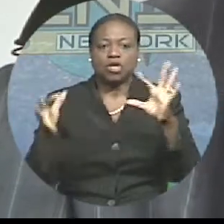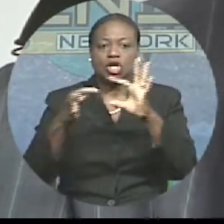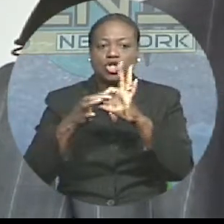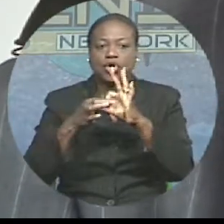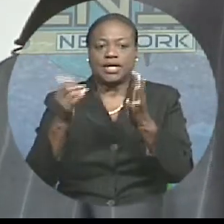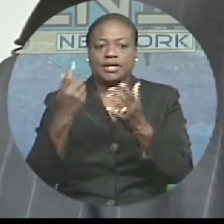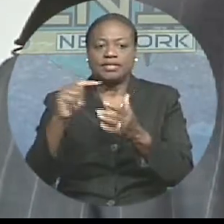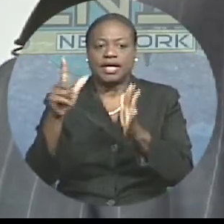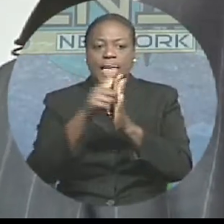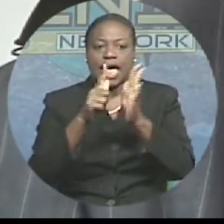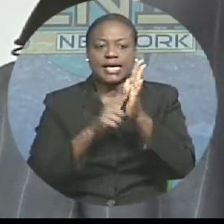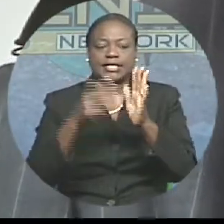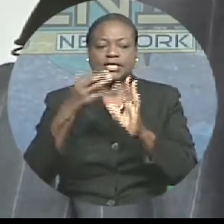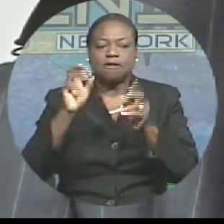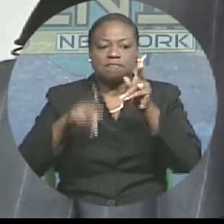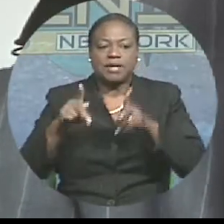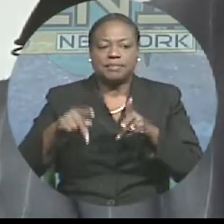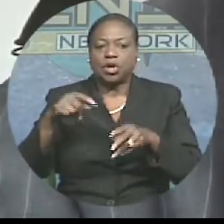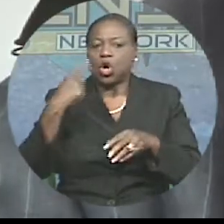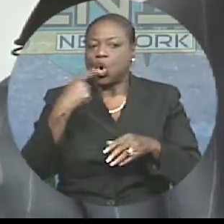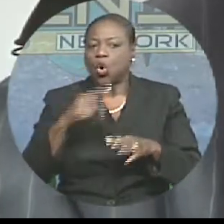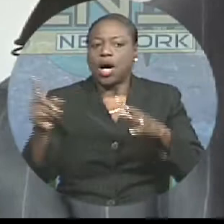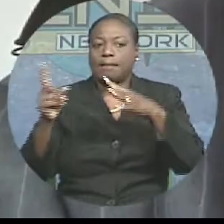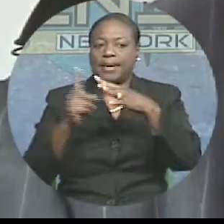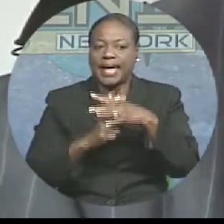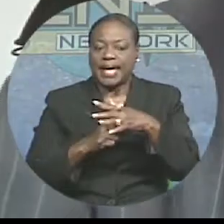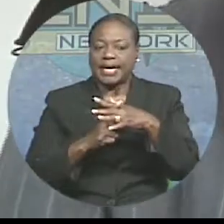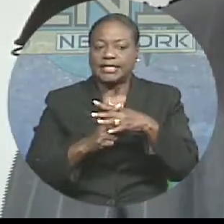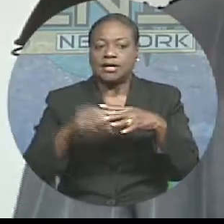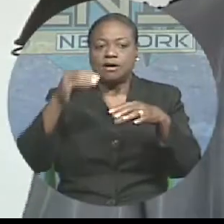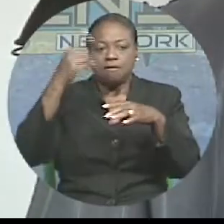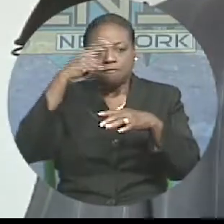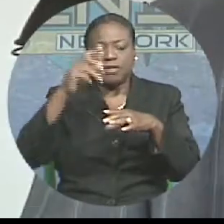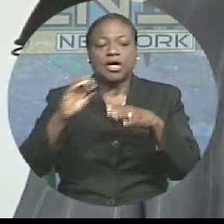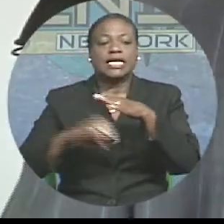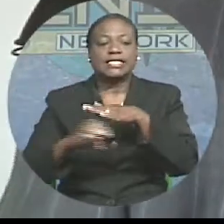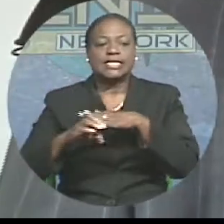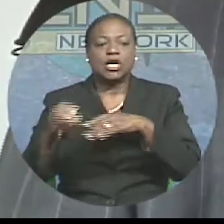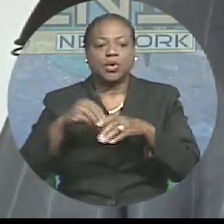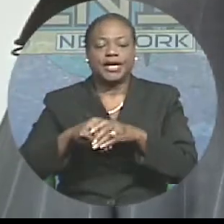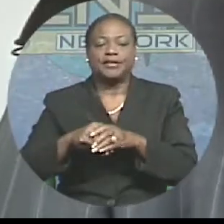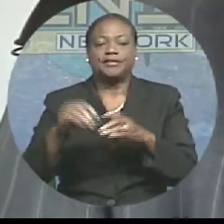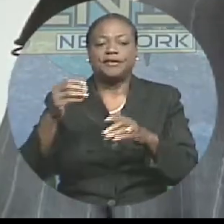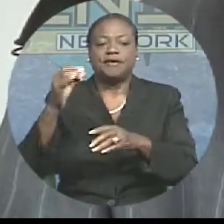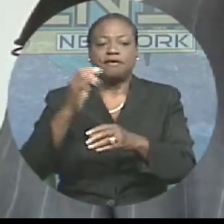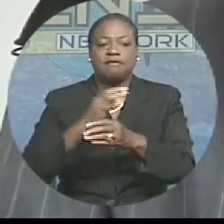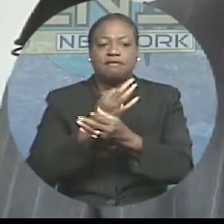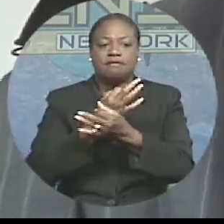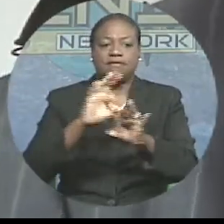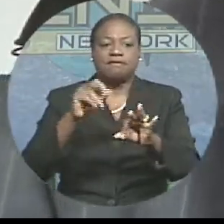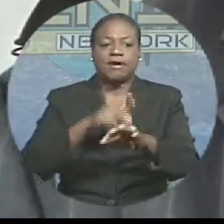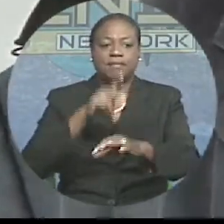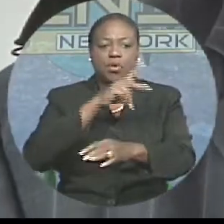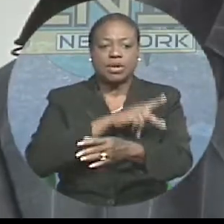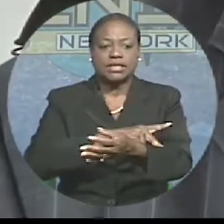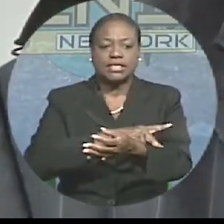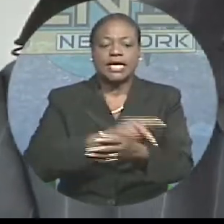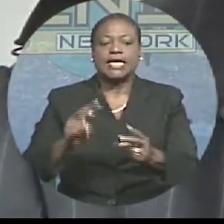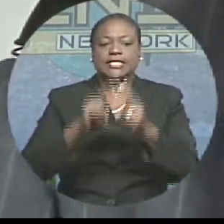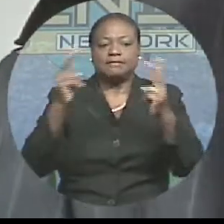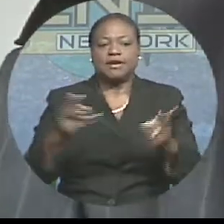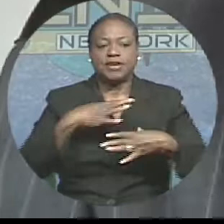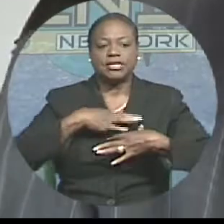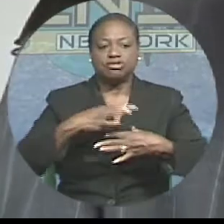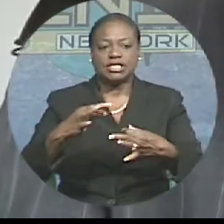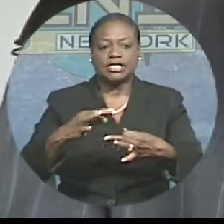joining the list of people who are applying for the casino, even in Freeport. And so it's very interesting, but